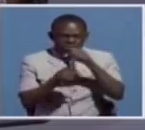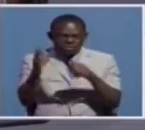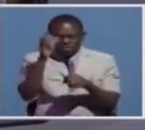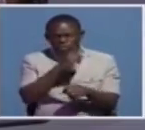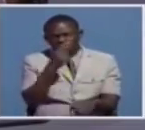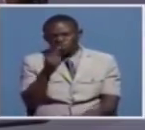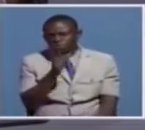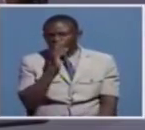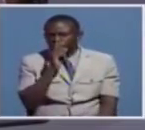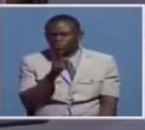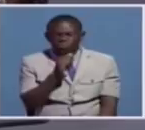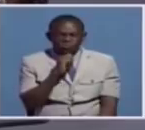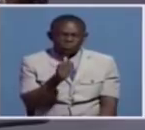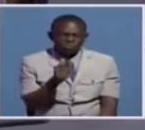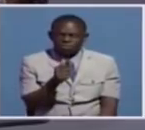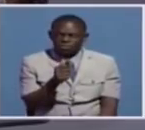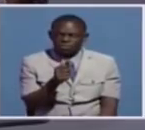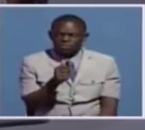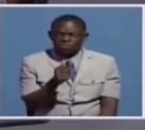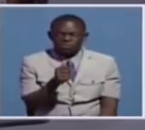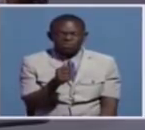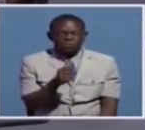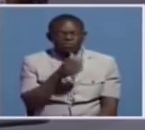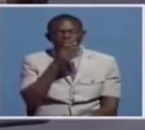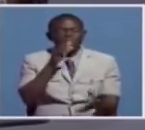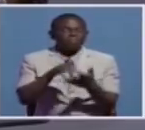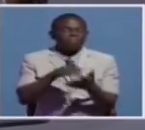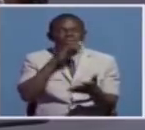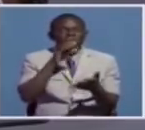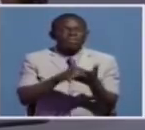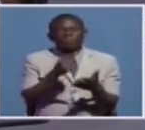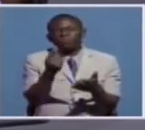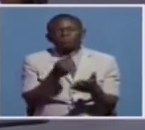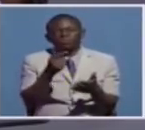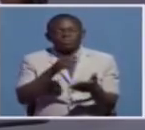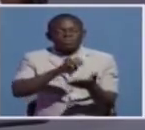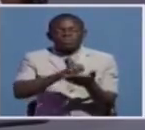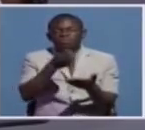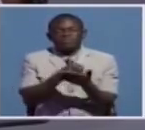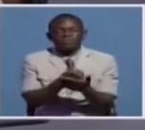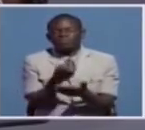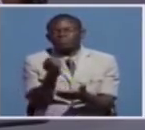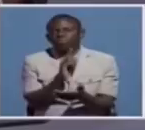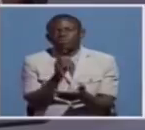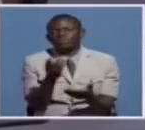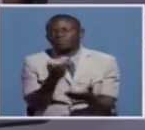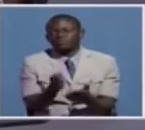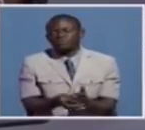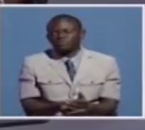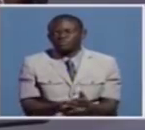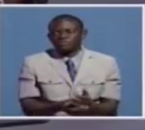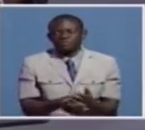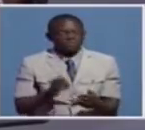politics, delve into allegations. Oh, of course, no. Of course, I forgot where we were. We can't prove